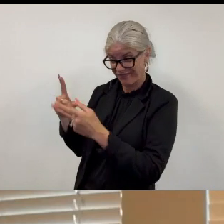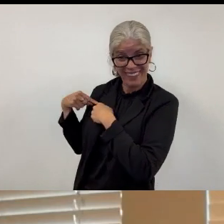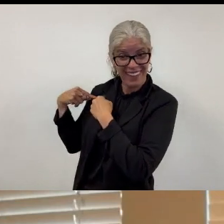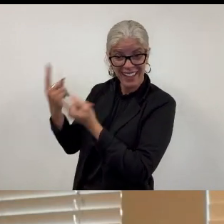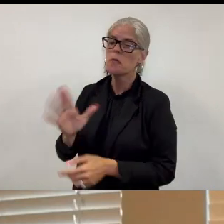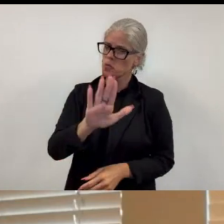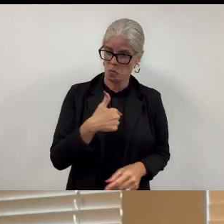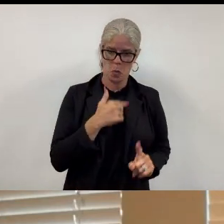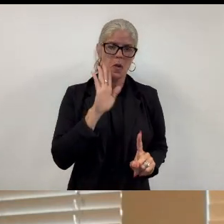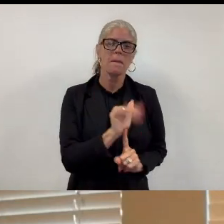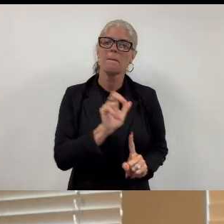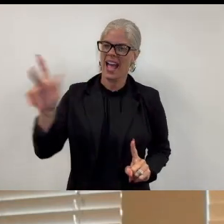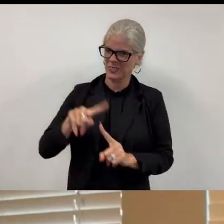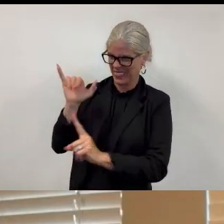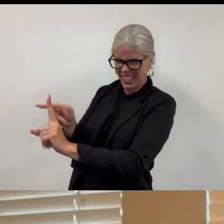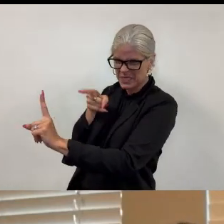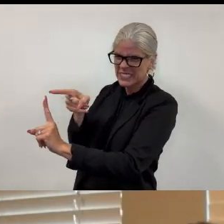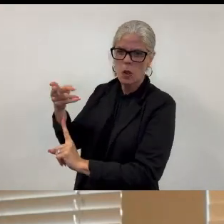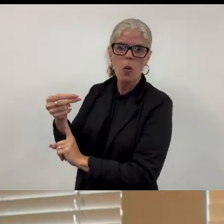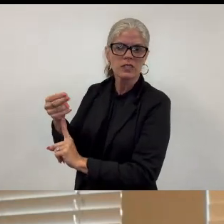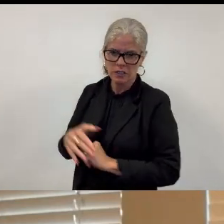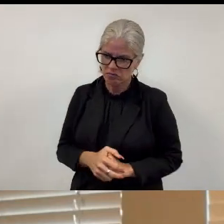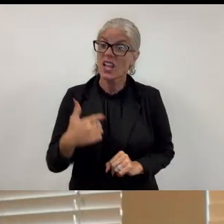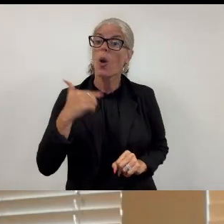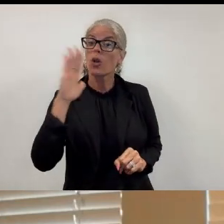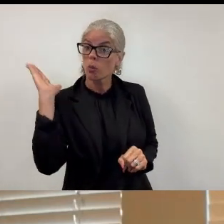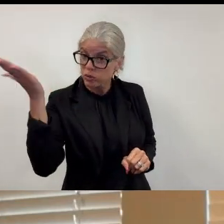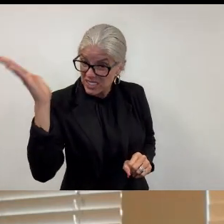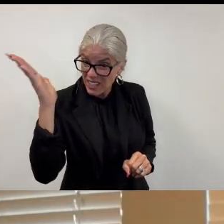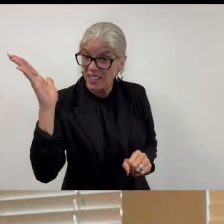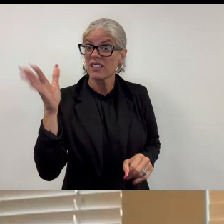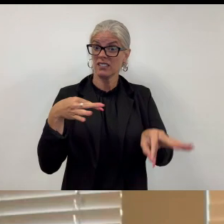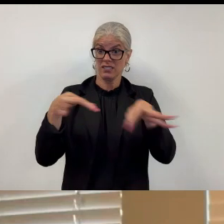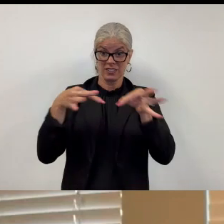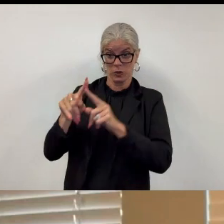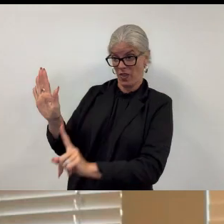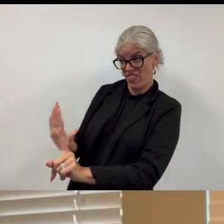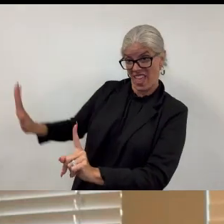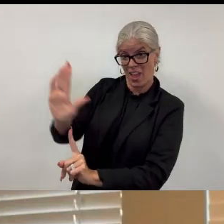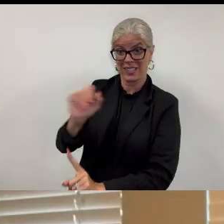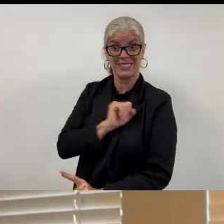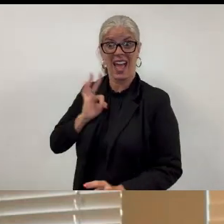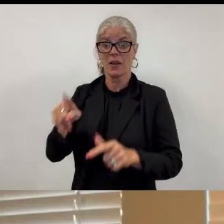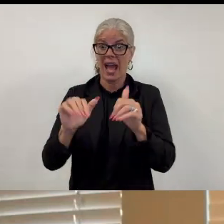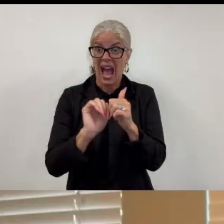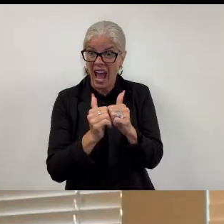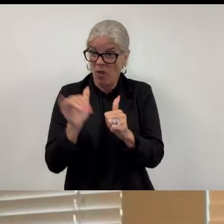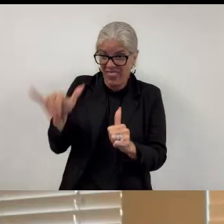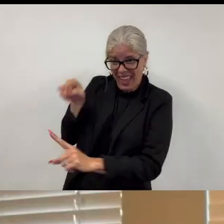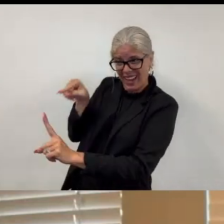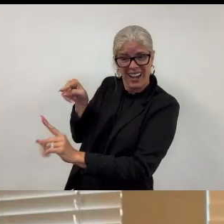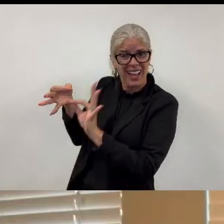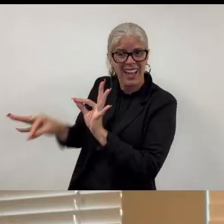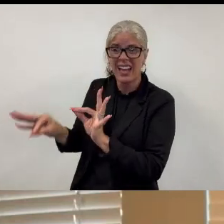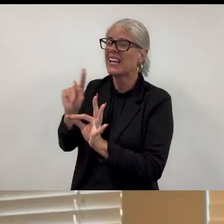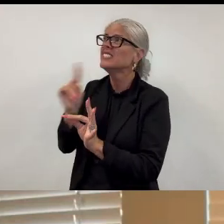in conversations to this day. I'm actually going to go back to their hotel and give a talk to their staff about how important